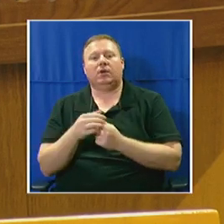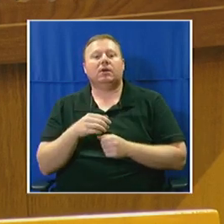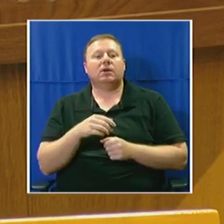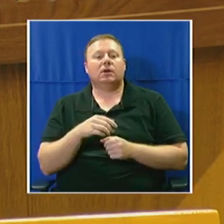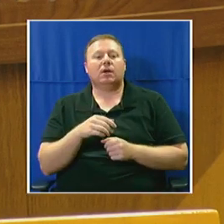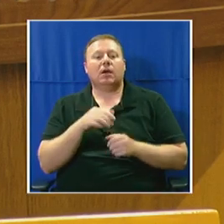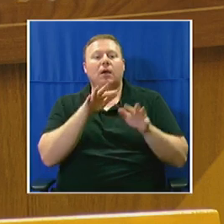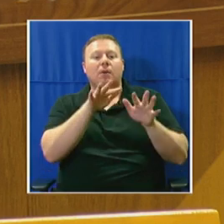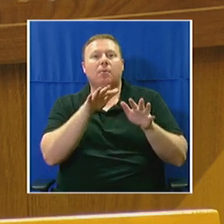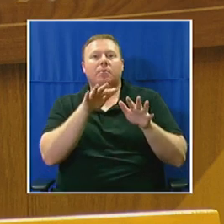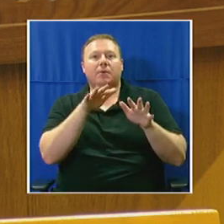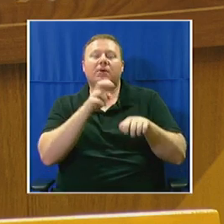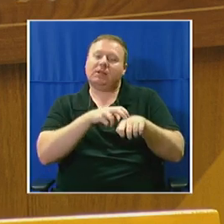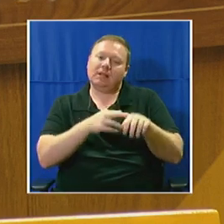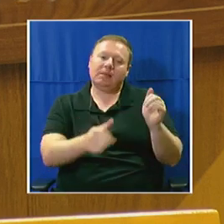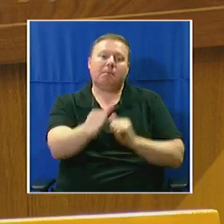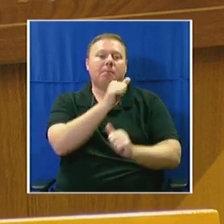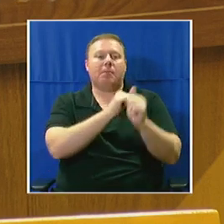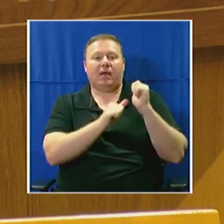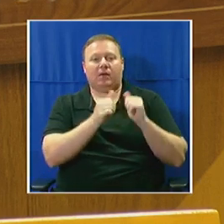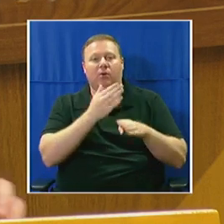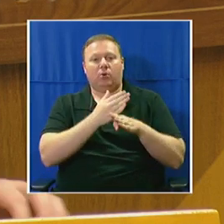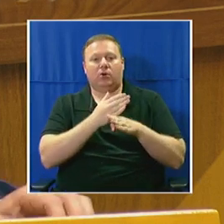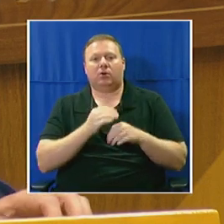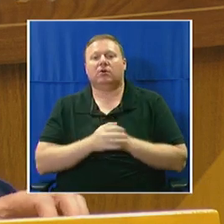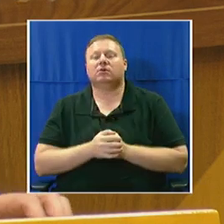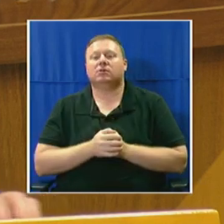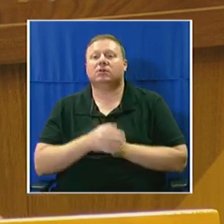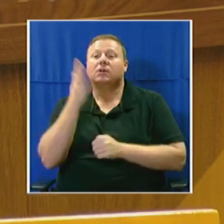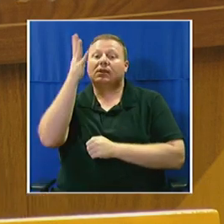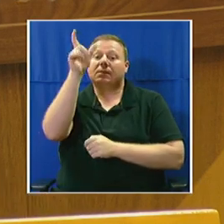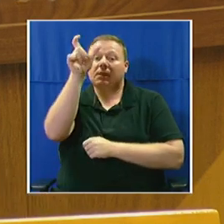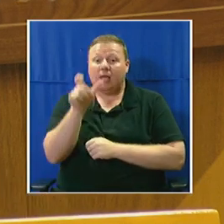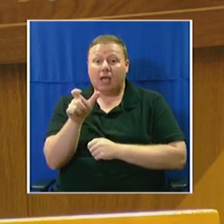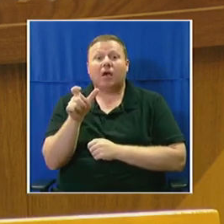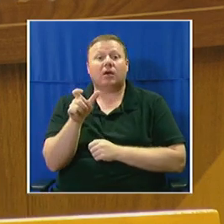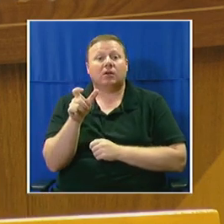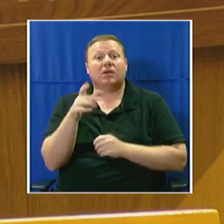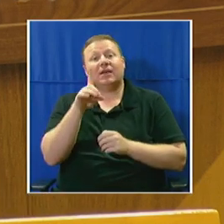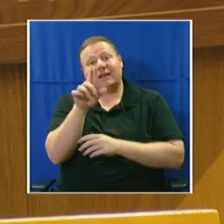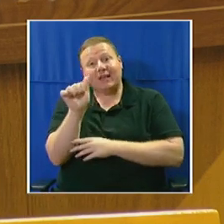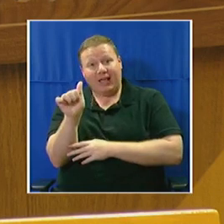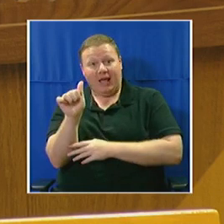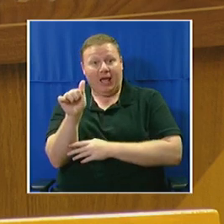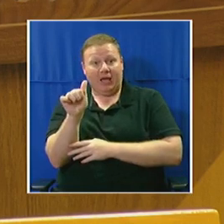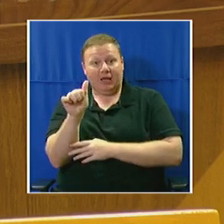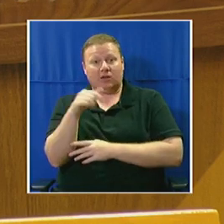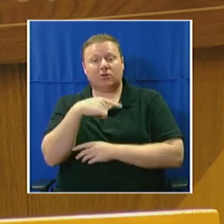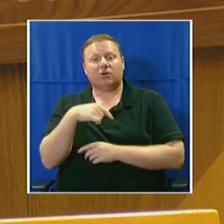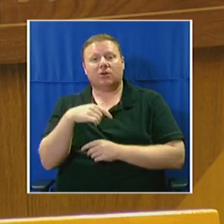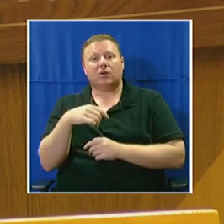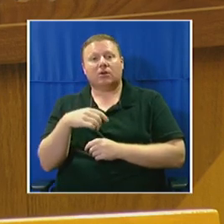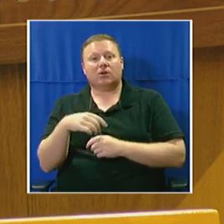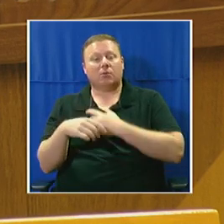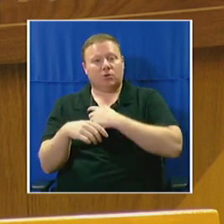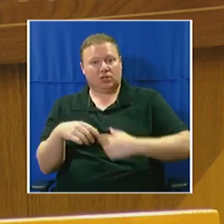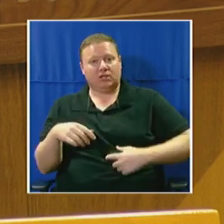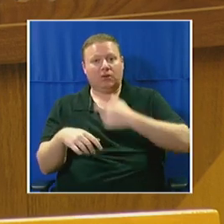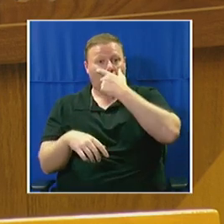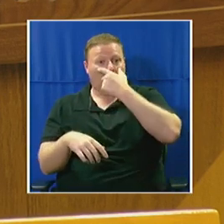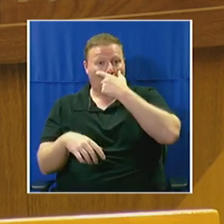alterior purpose or whether he was biased in such circumstances his decisions would constitute an abuse of power and Parliament would be